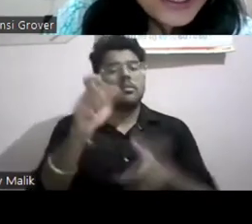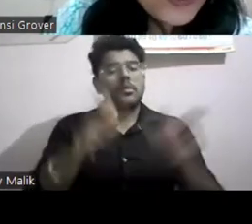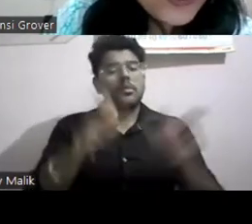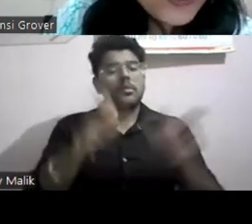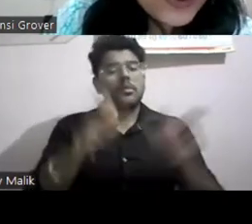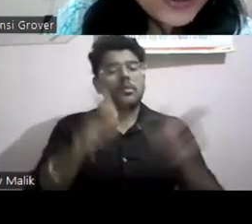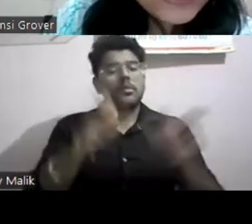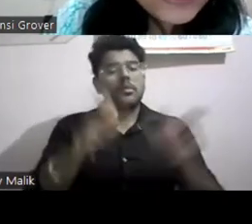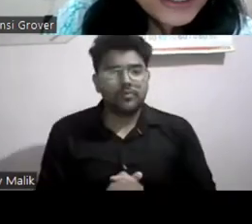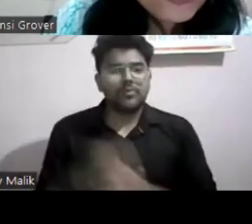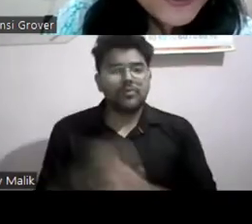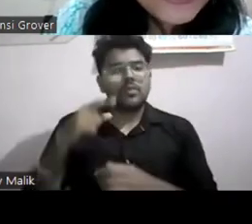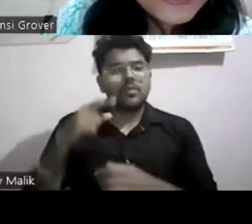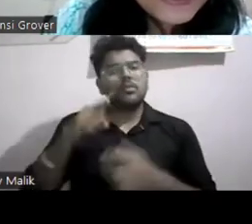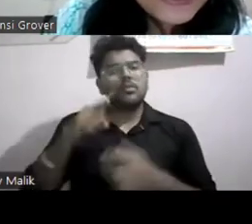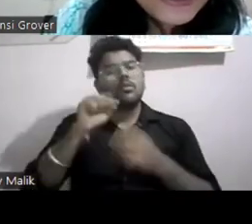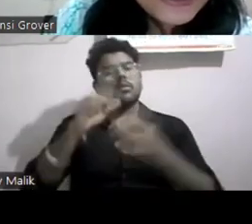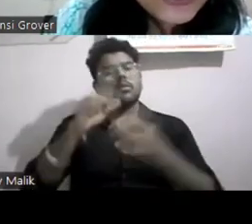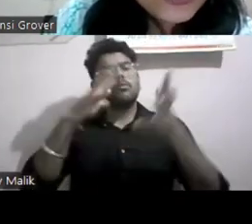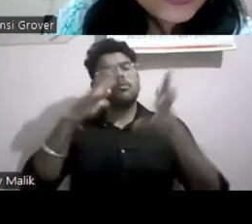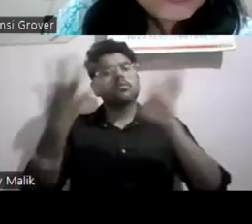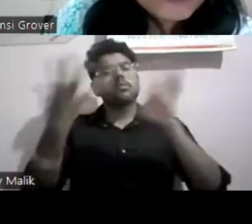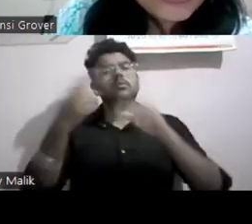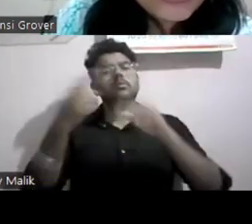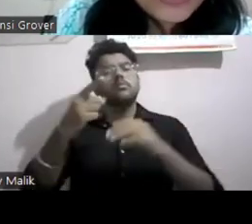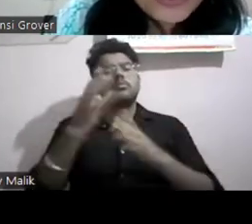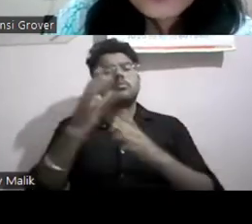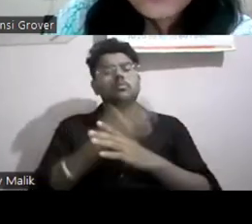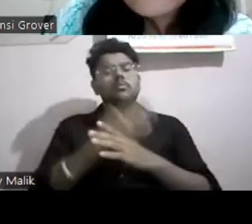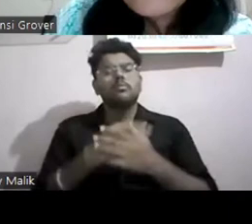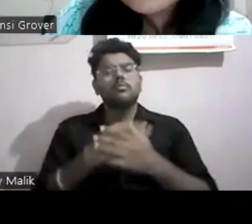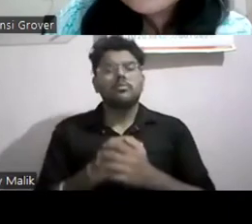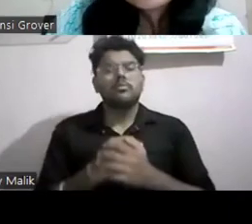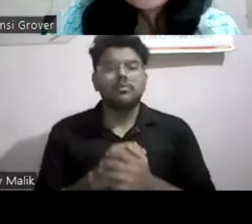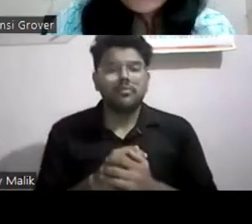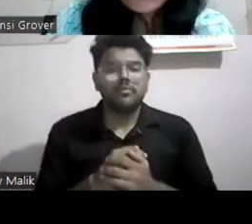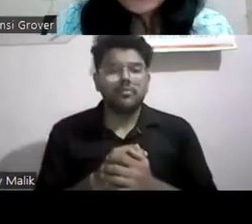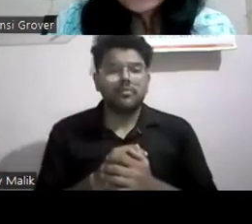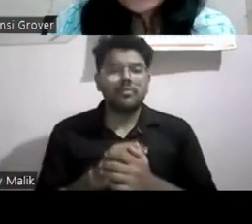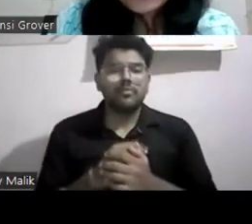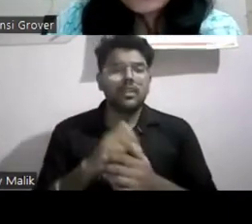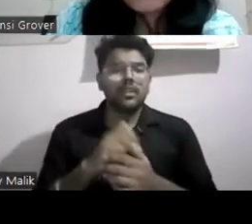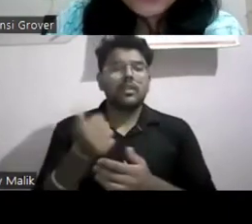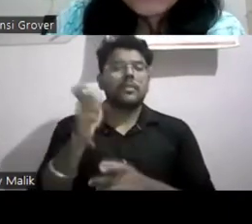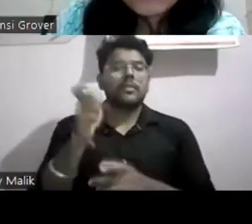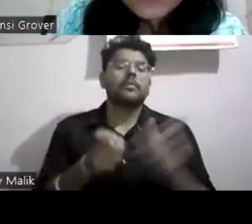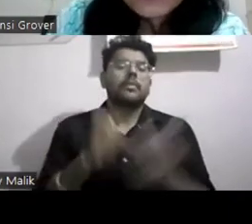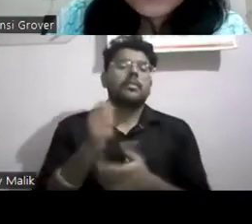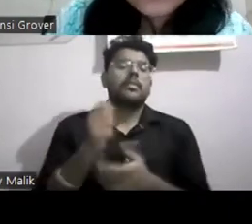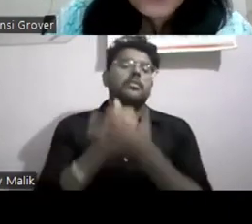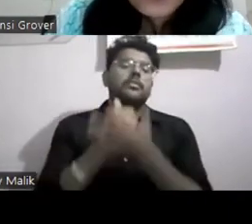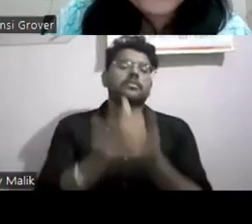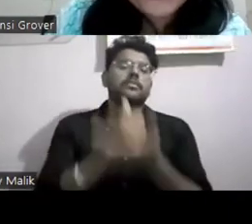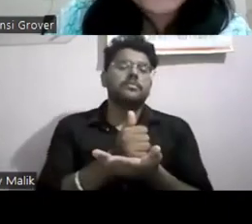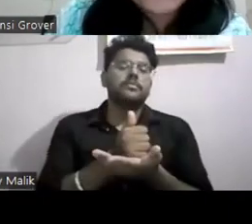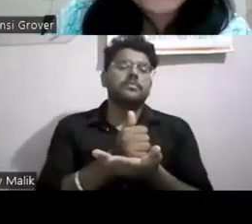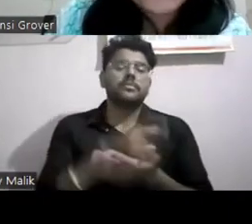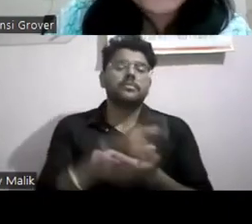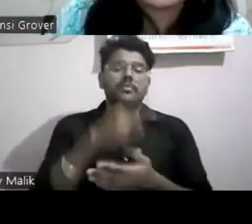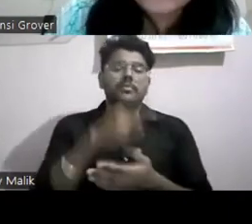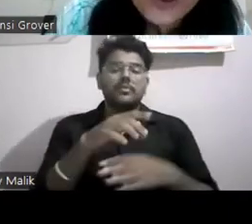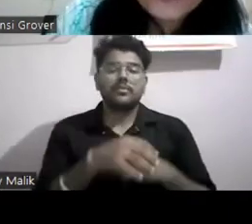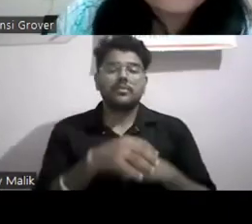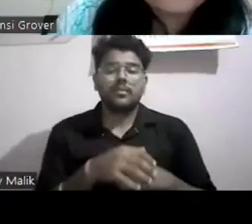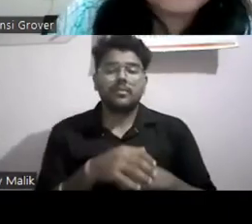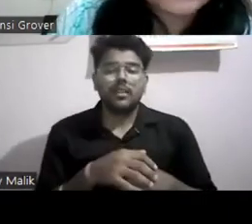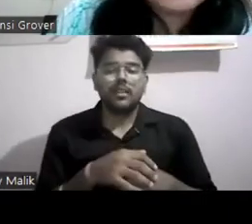in their own world, they would basically lead to, you know, others getting cured. This is how, you know, you would see